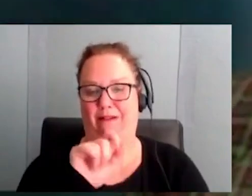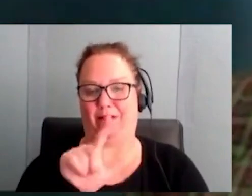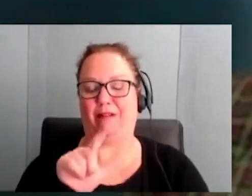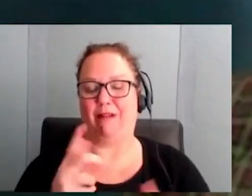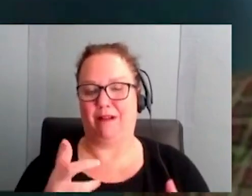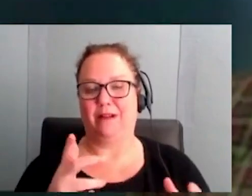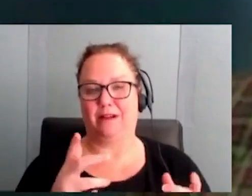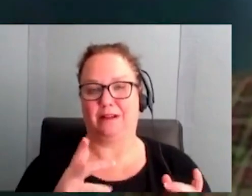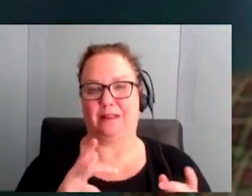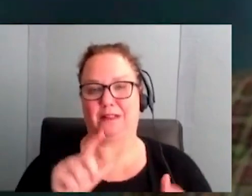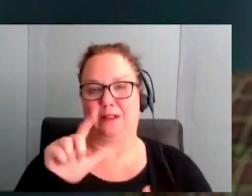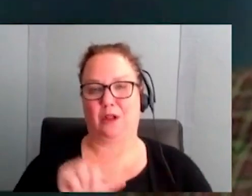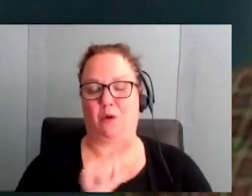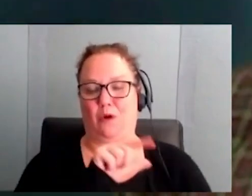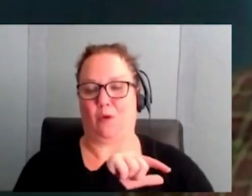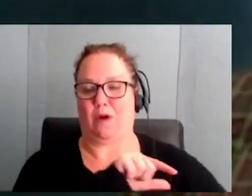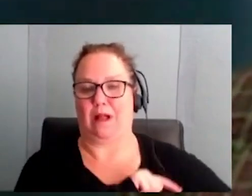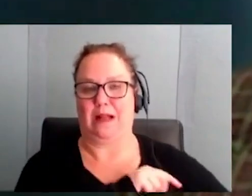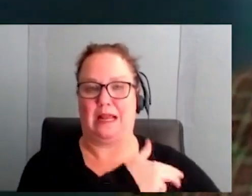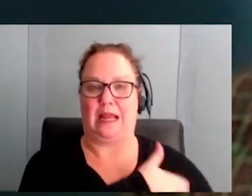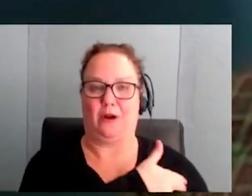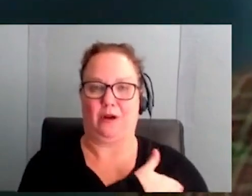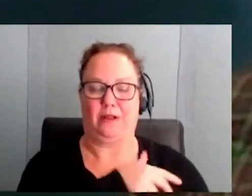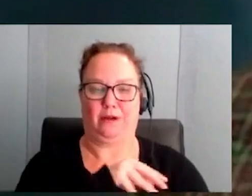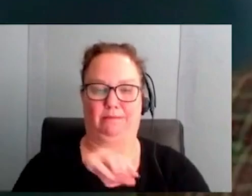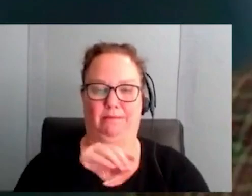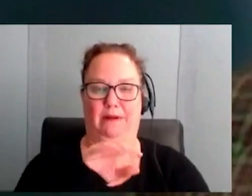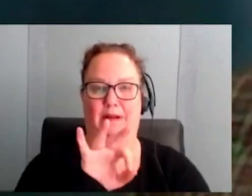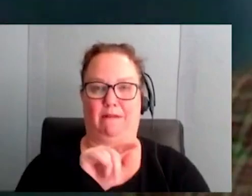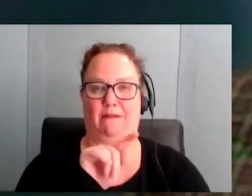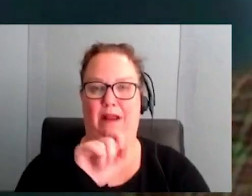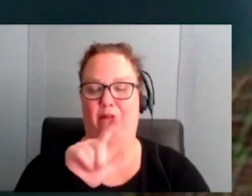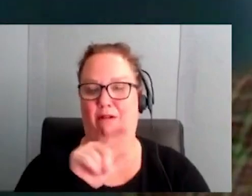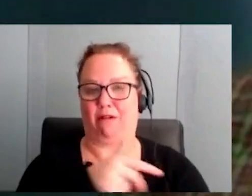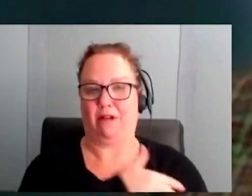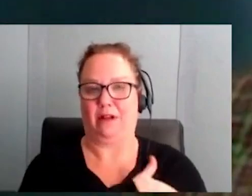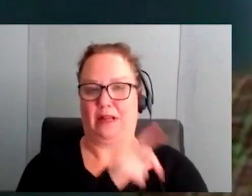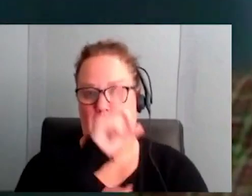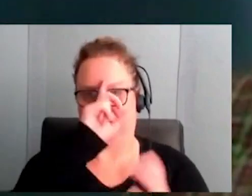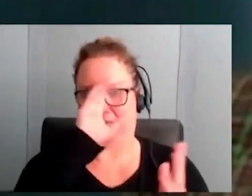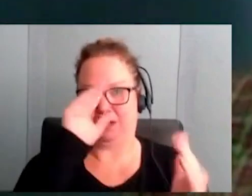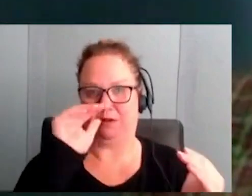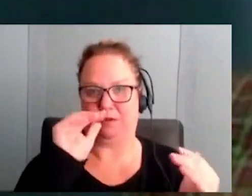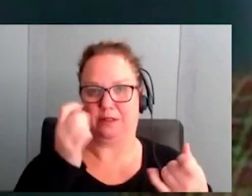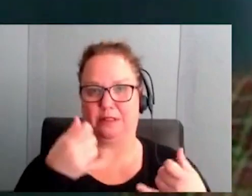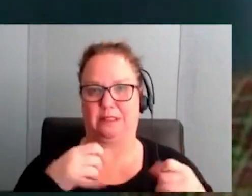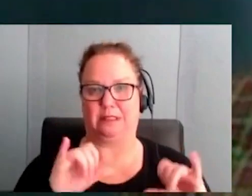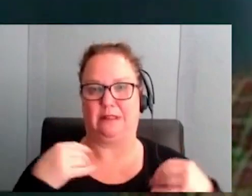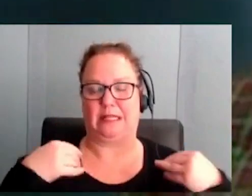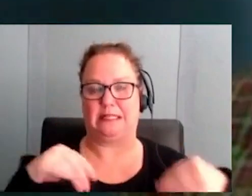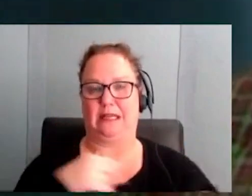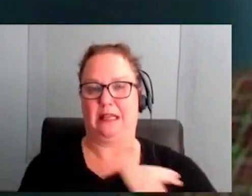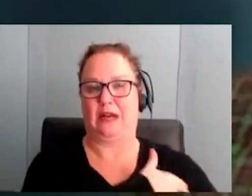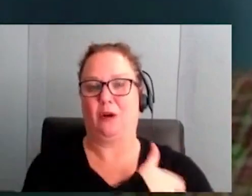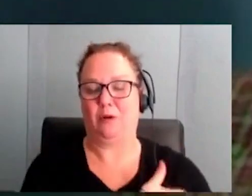can be a lower quality heroin. They're lacing it with fentanyl, and then in hopes that they're still able to sell the